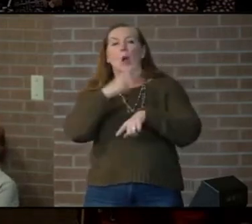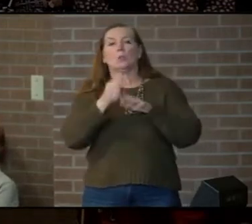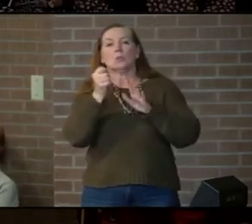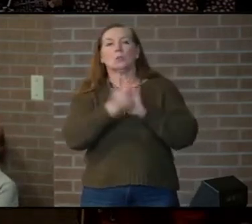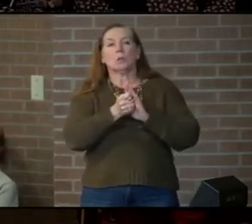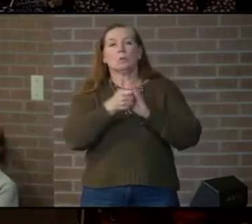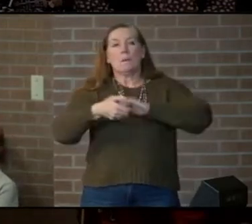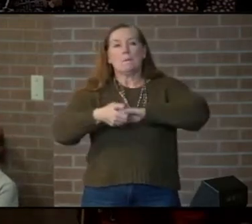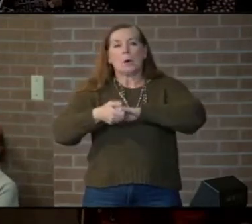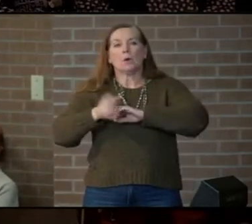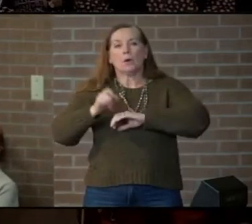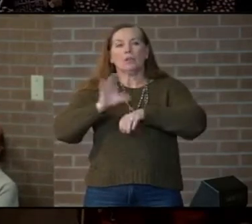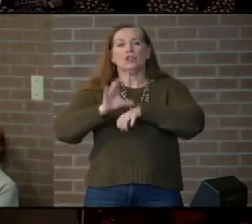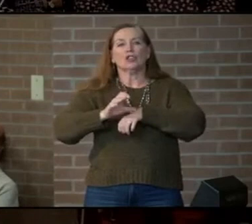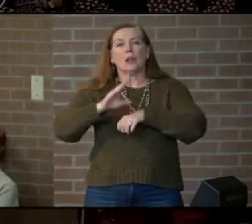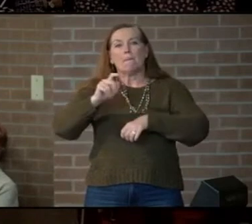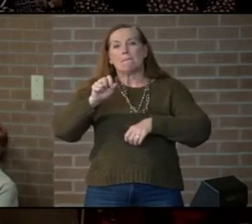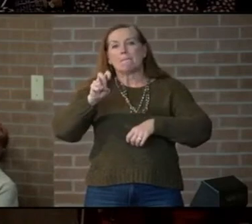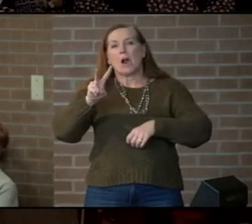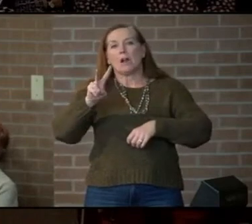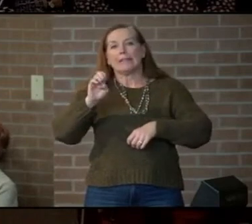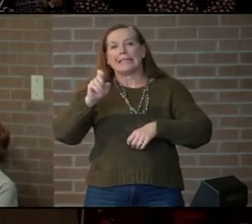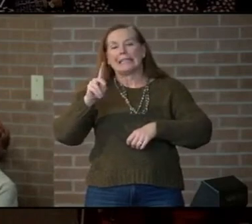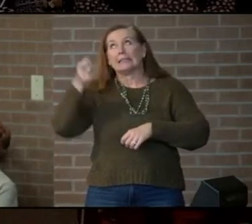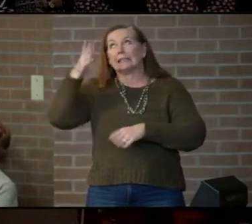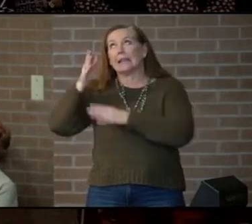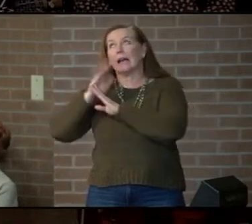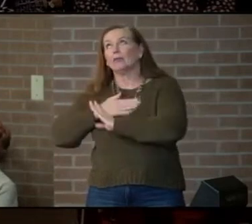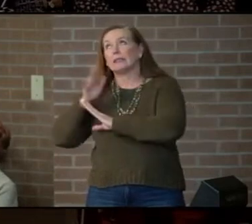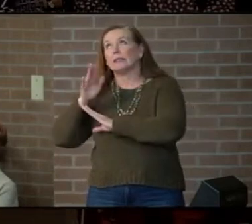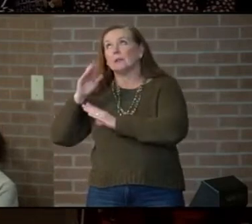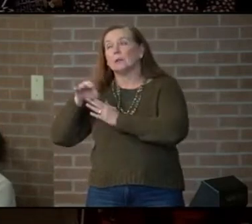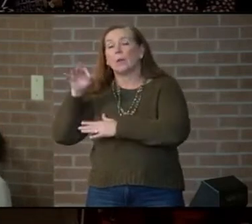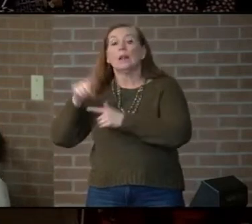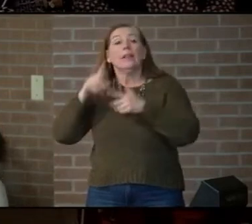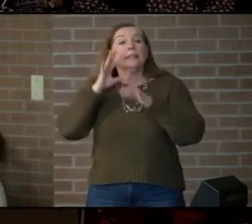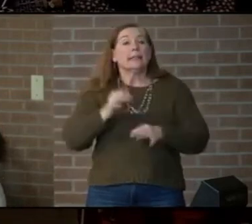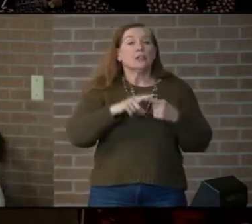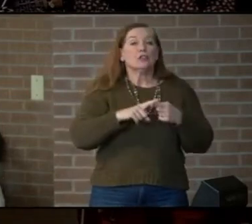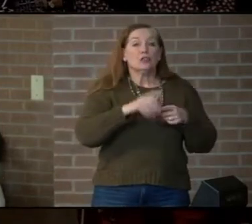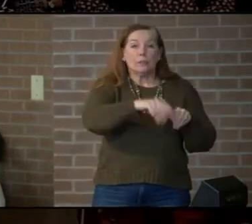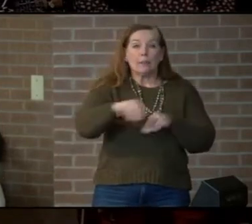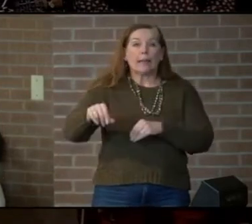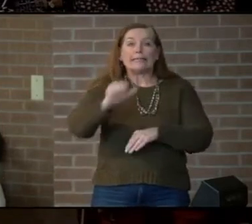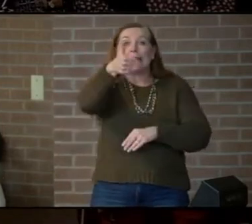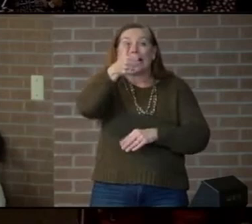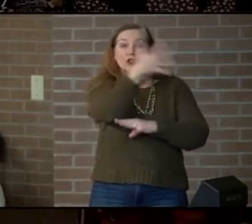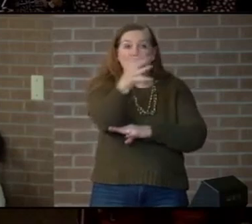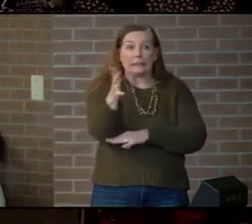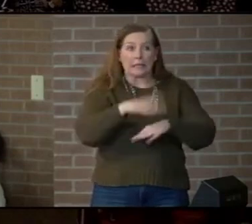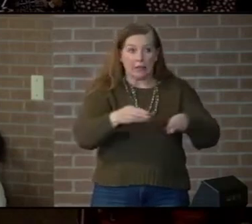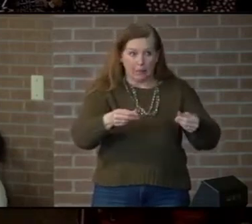Marv Eakes, God rest his soul, they decided to plant 10 trees on the property. So Alden went